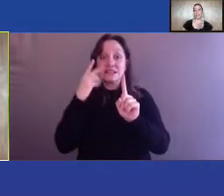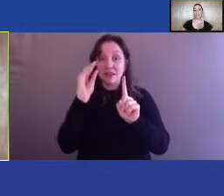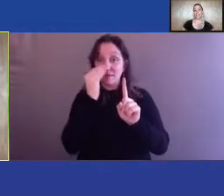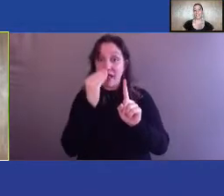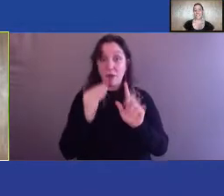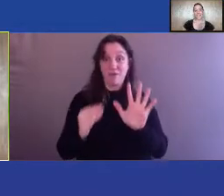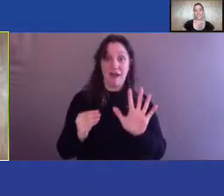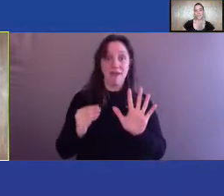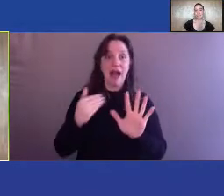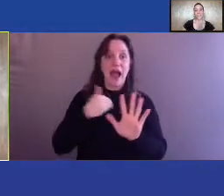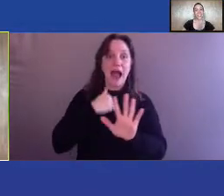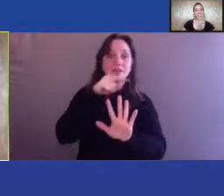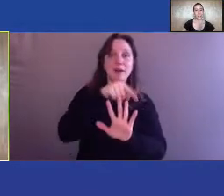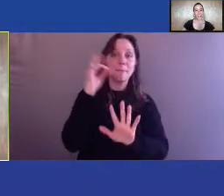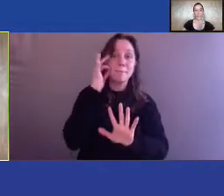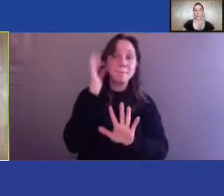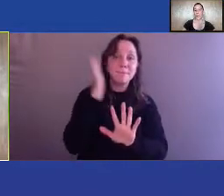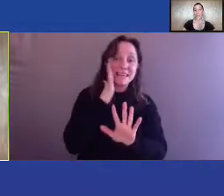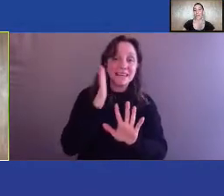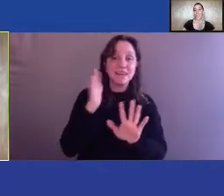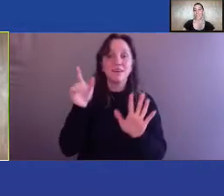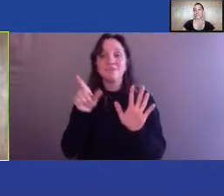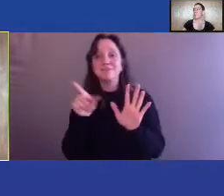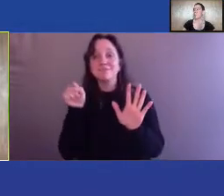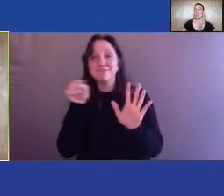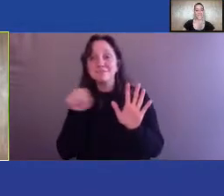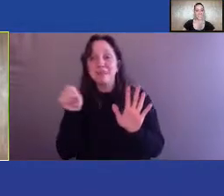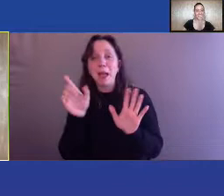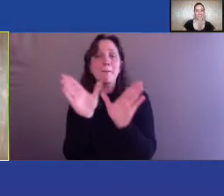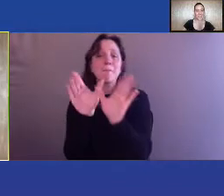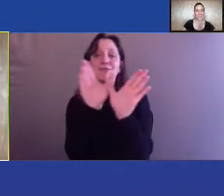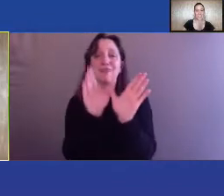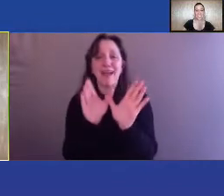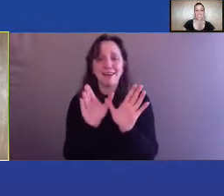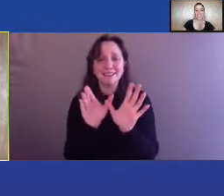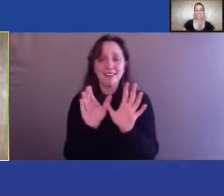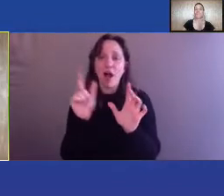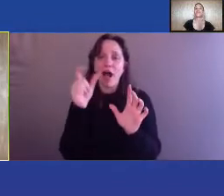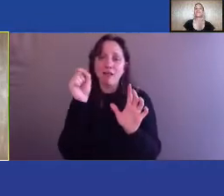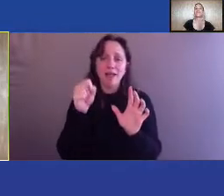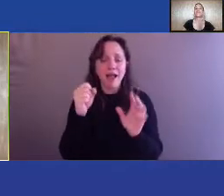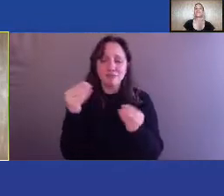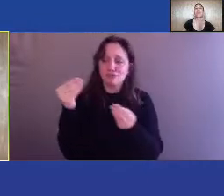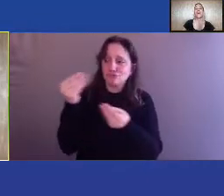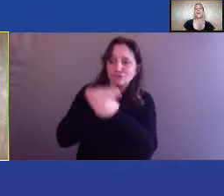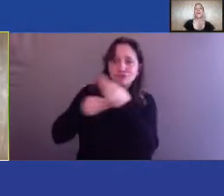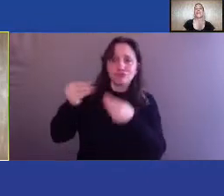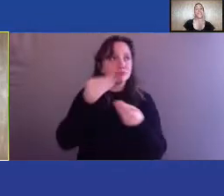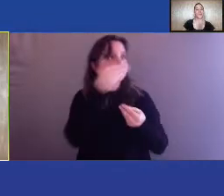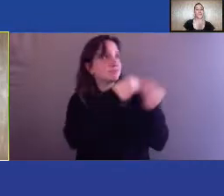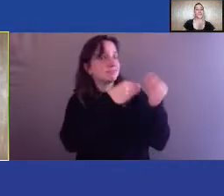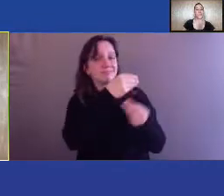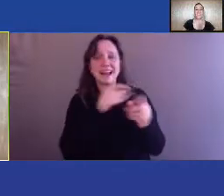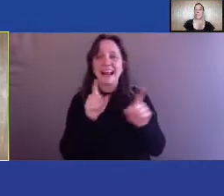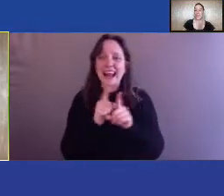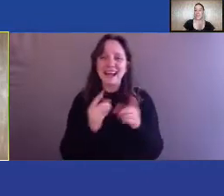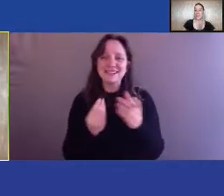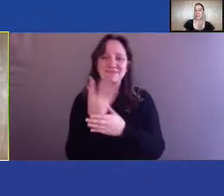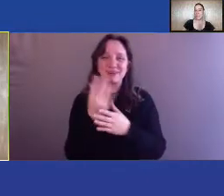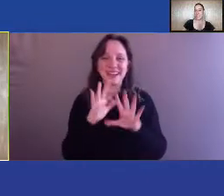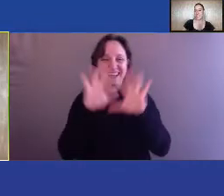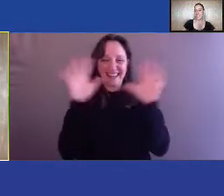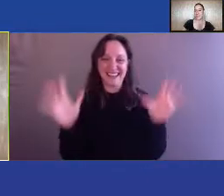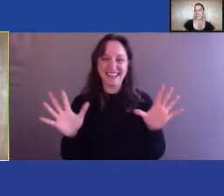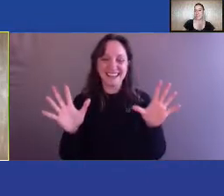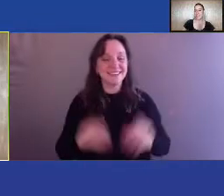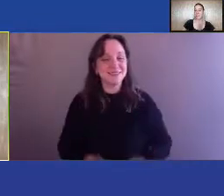5 butterflies. A happy little garden just in time for spring. So what's the